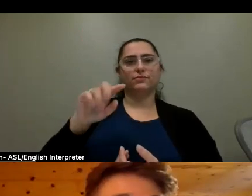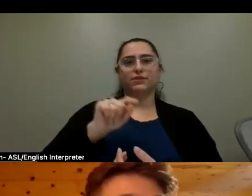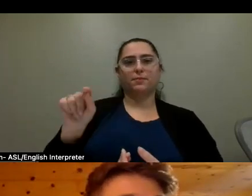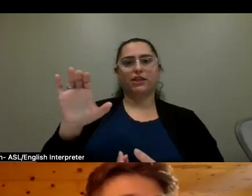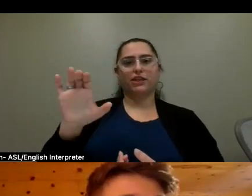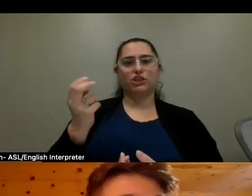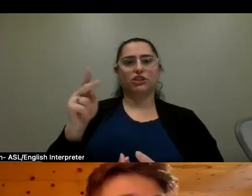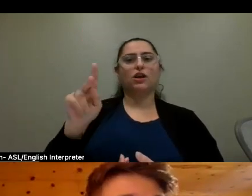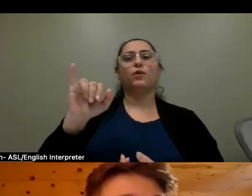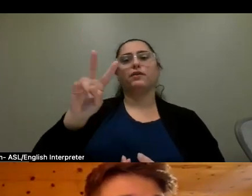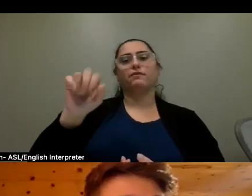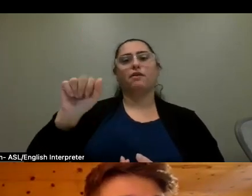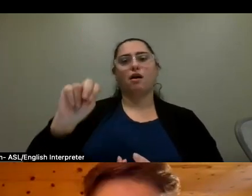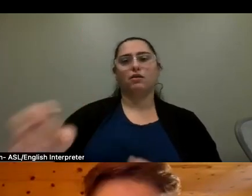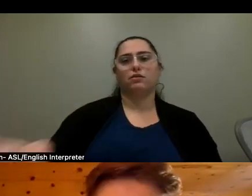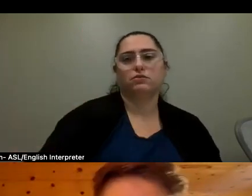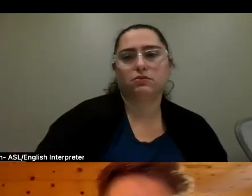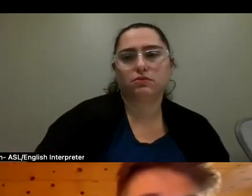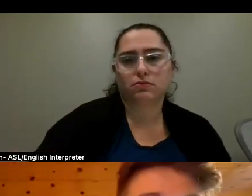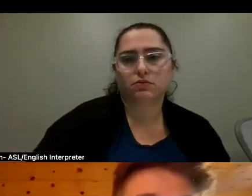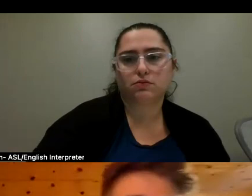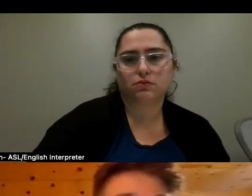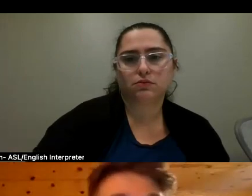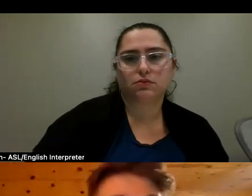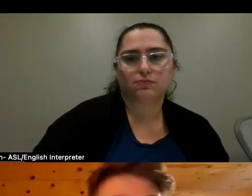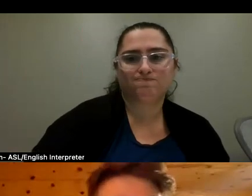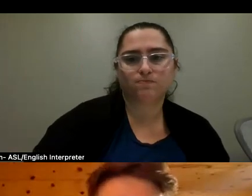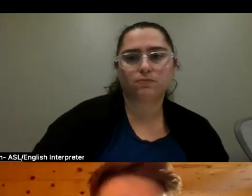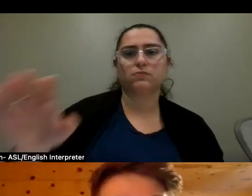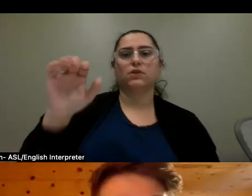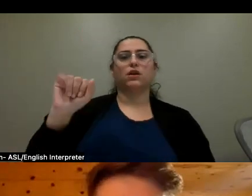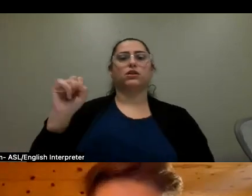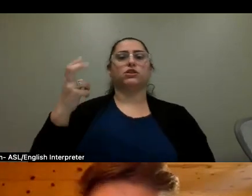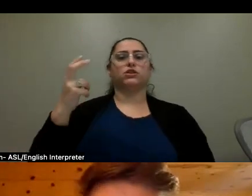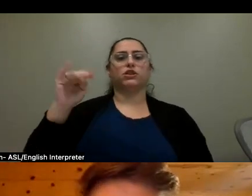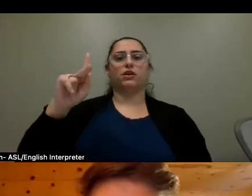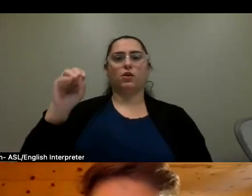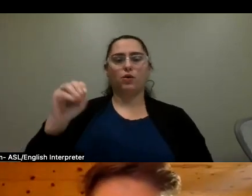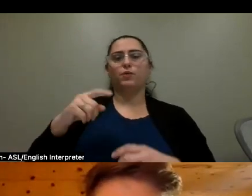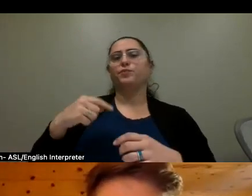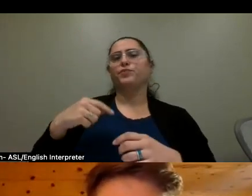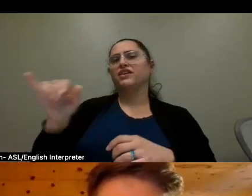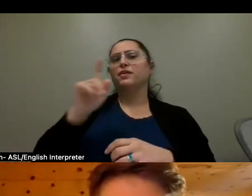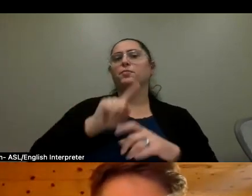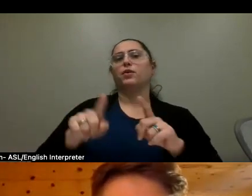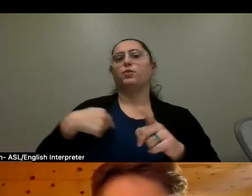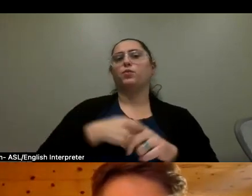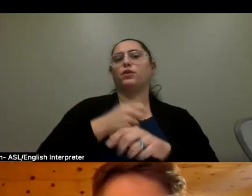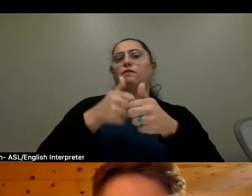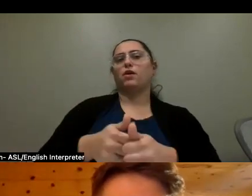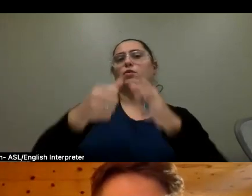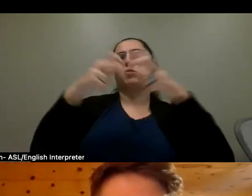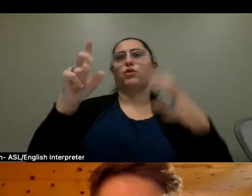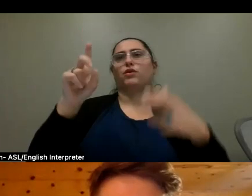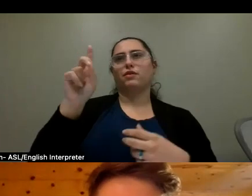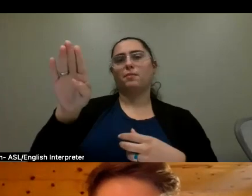guess, Rosetta fold, but in this case, we're using the PDB bi-units. So these bi-units, we collect